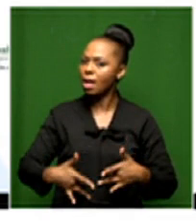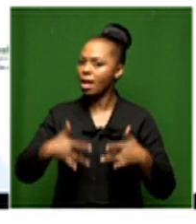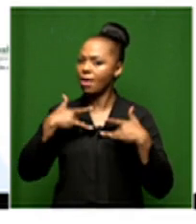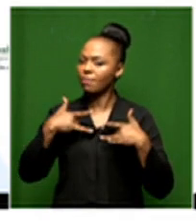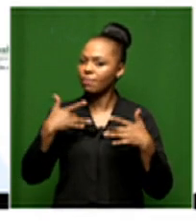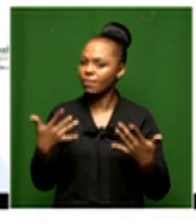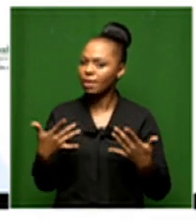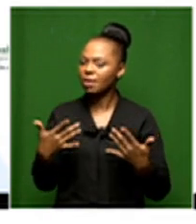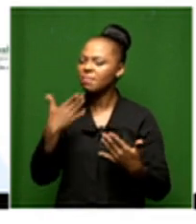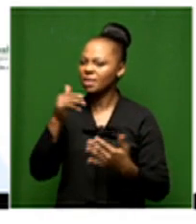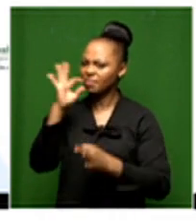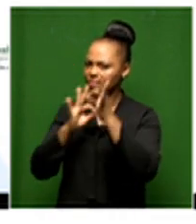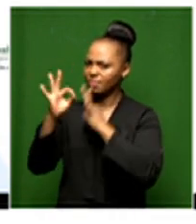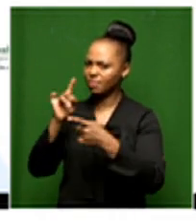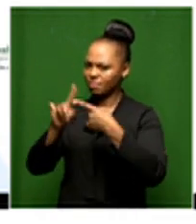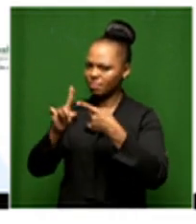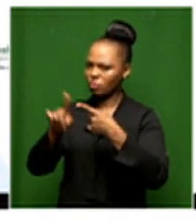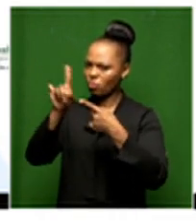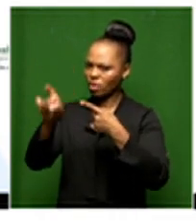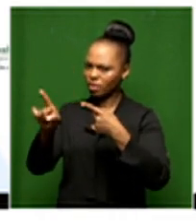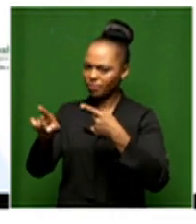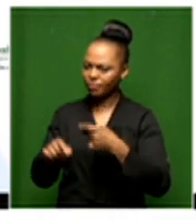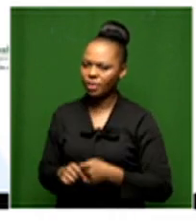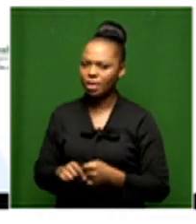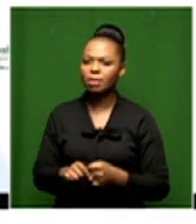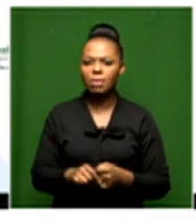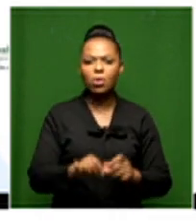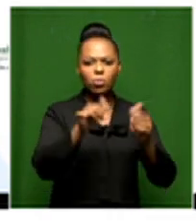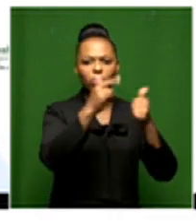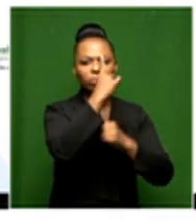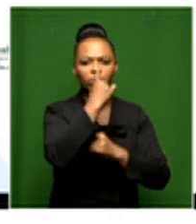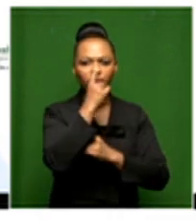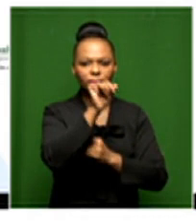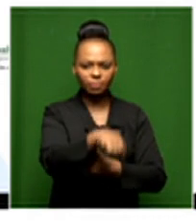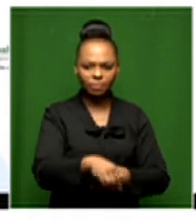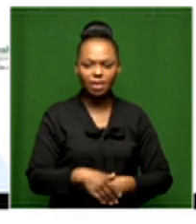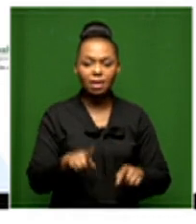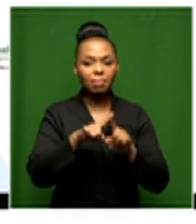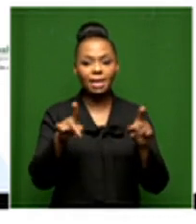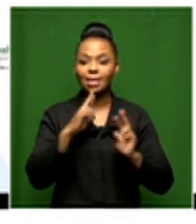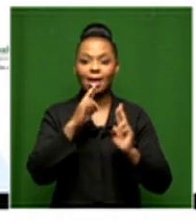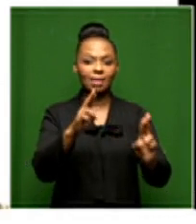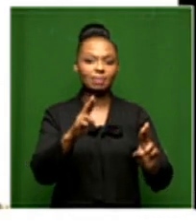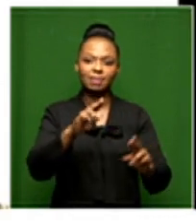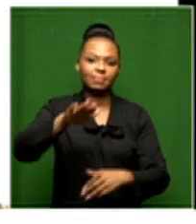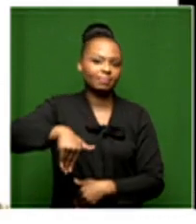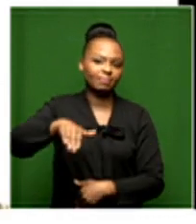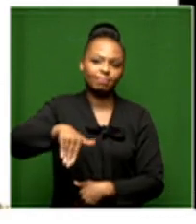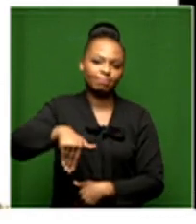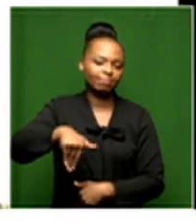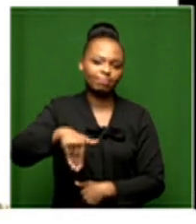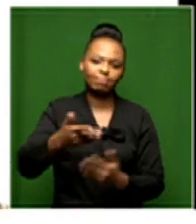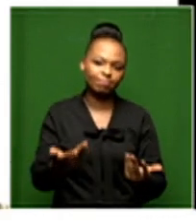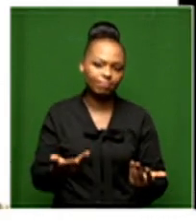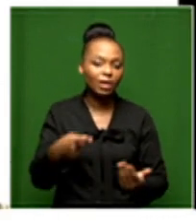maybe let's start with that question, Dr. Pillay. It's a good question. I don't think we have the answer yet. Certainly at this stage,